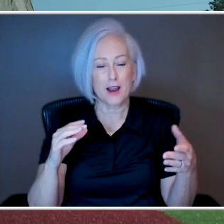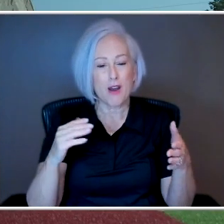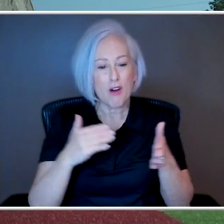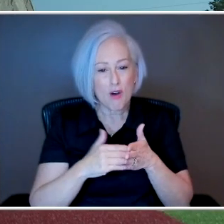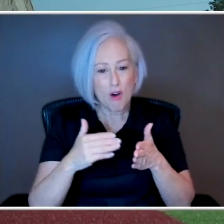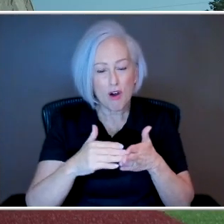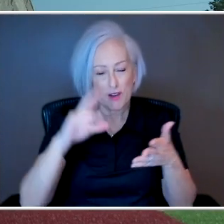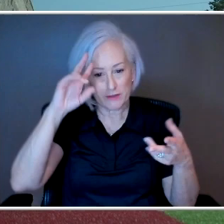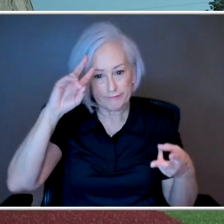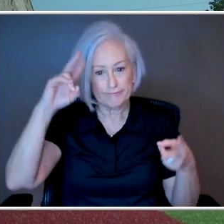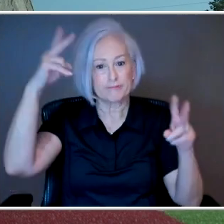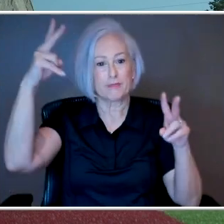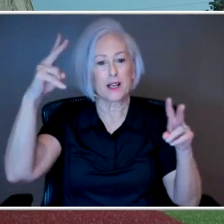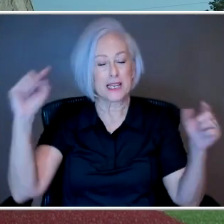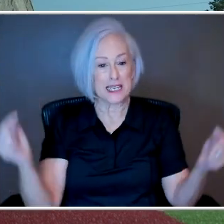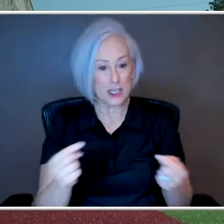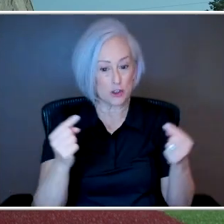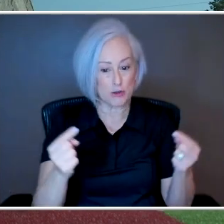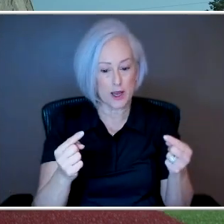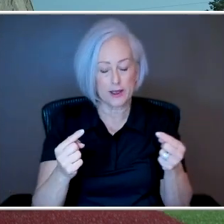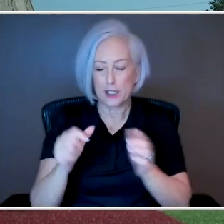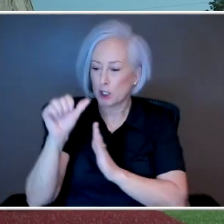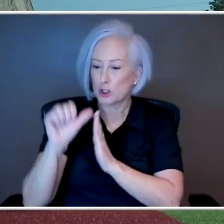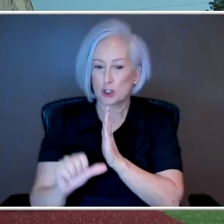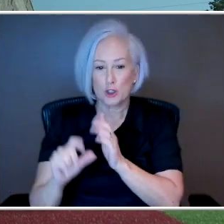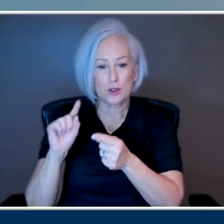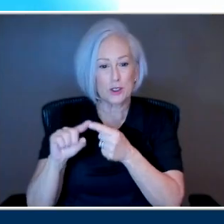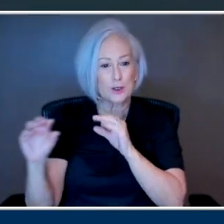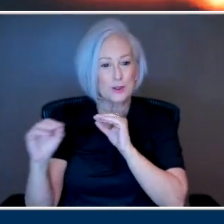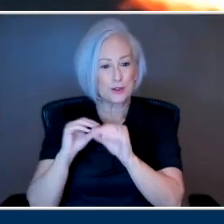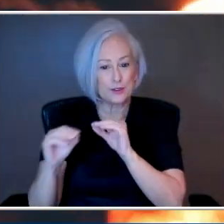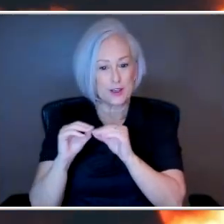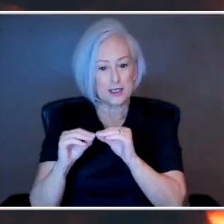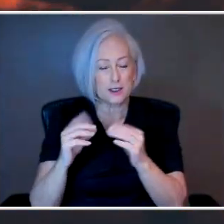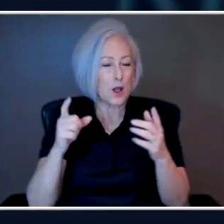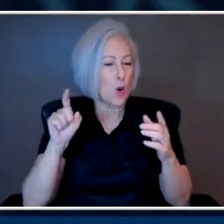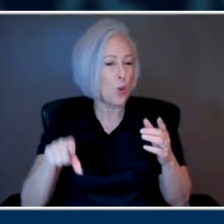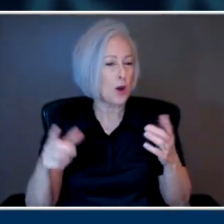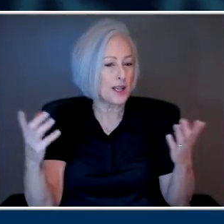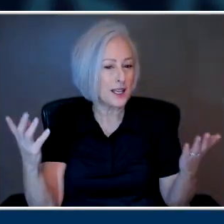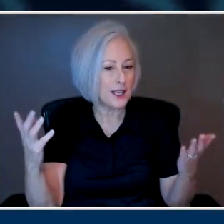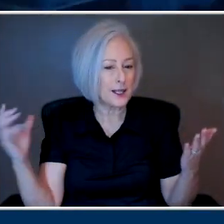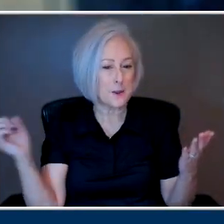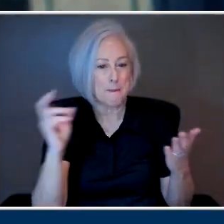it, plus the work it takes to get back on the football field.